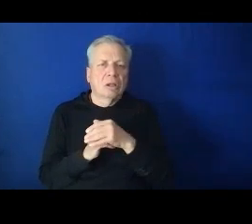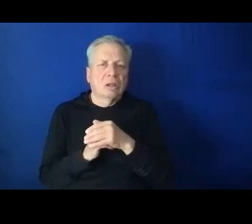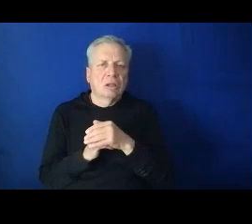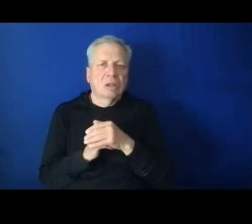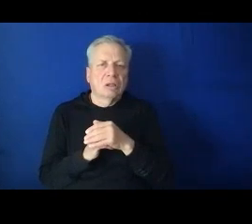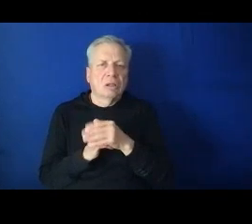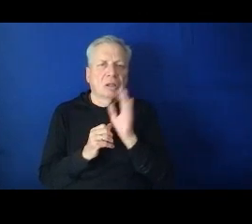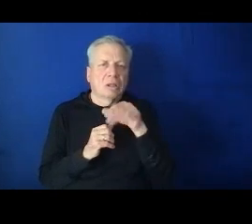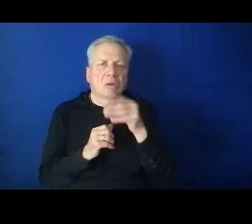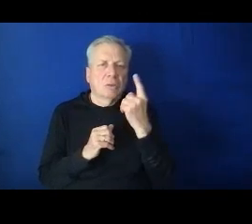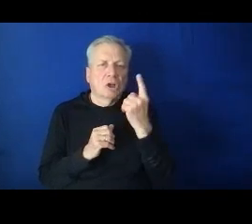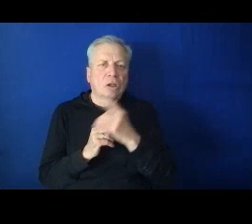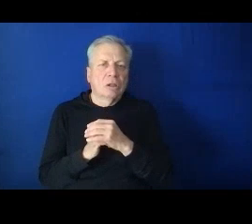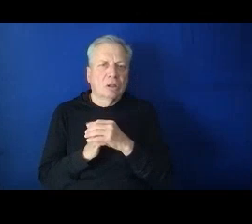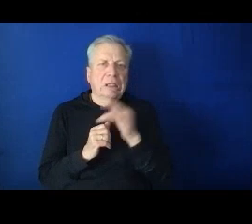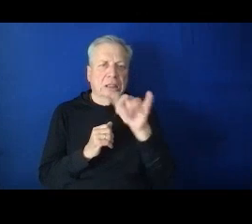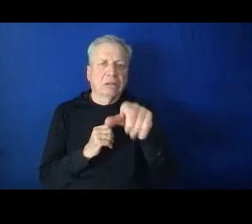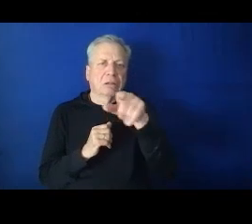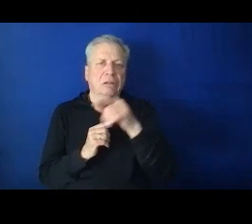Keep going. One more. That's me.